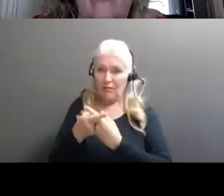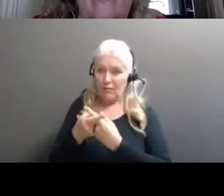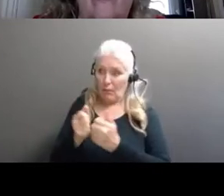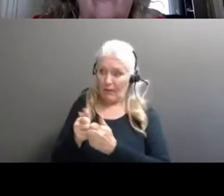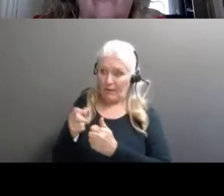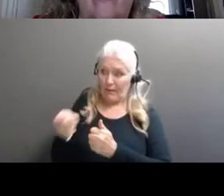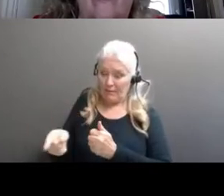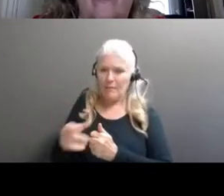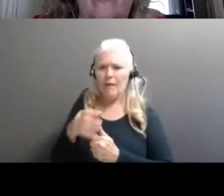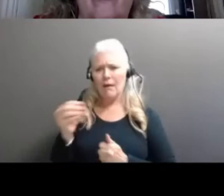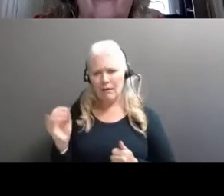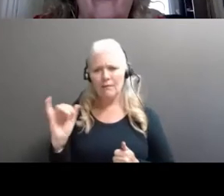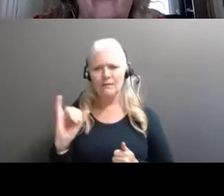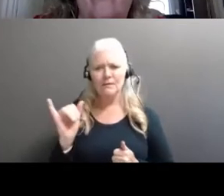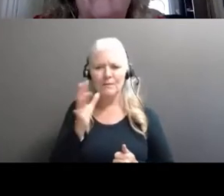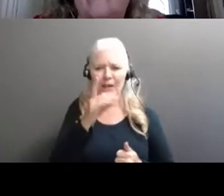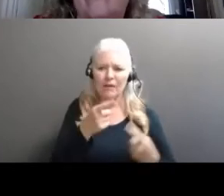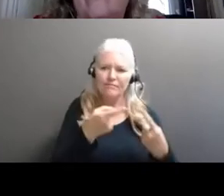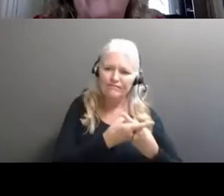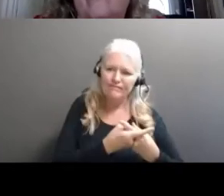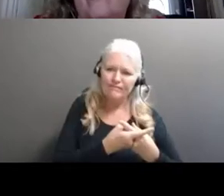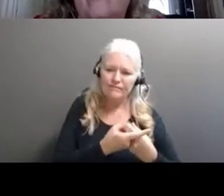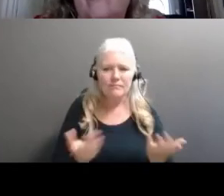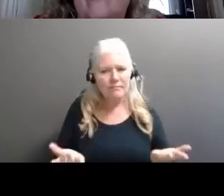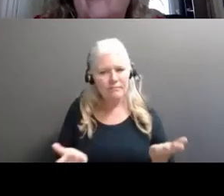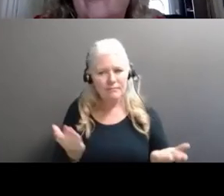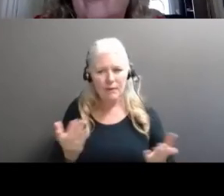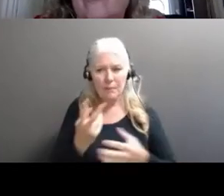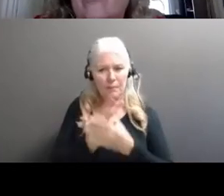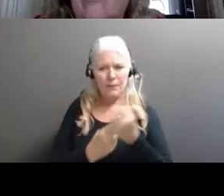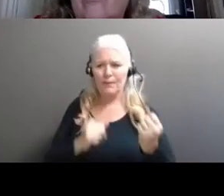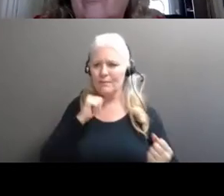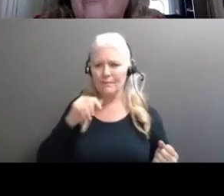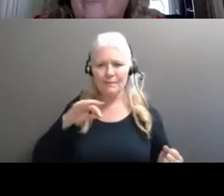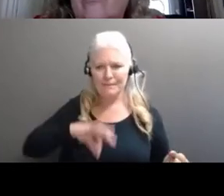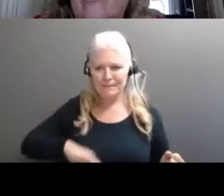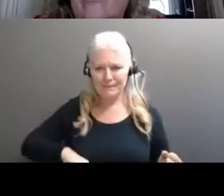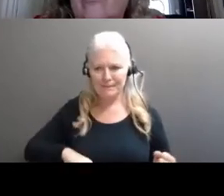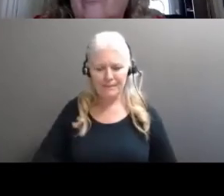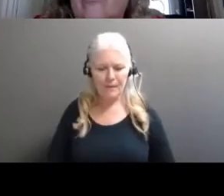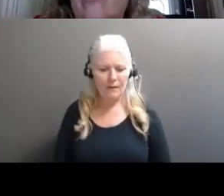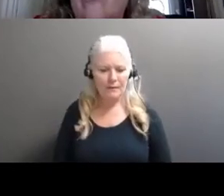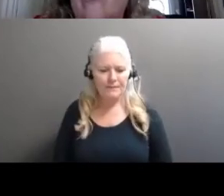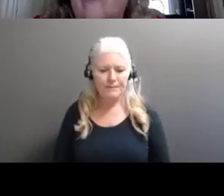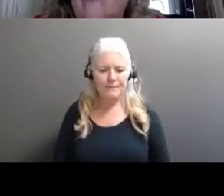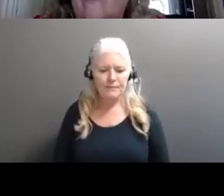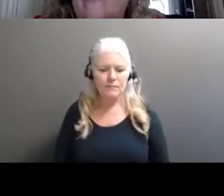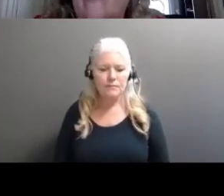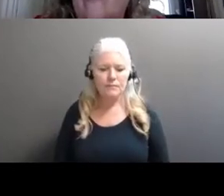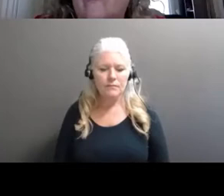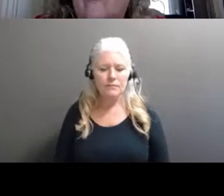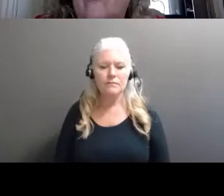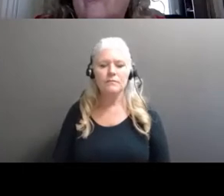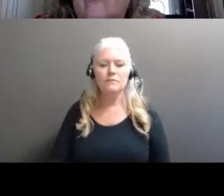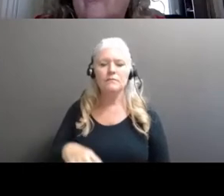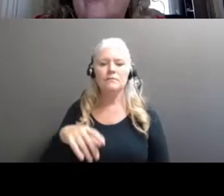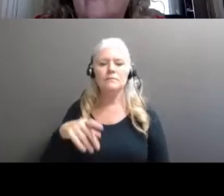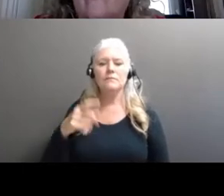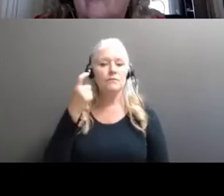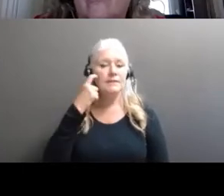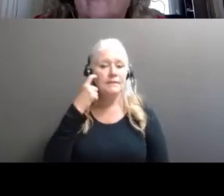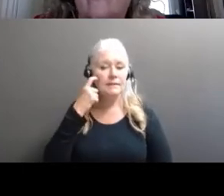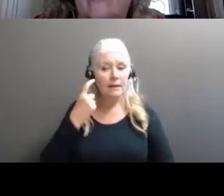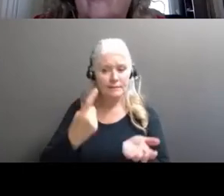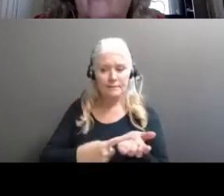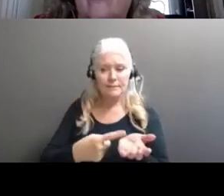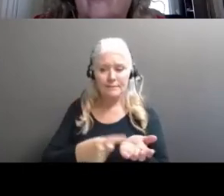distinction. And the questions that I meant to ask earlier was in regard to reluctance. I assume you've